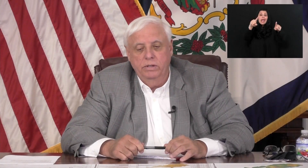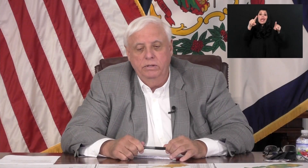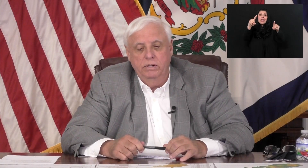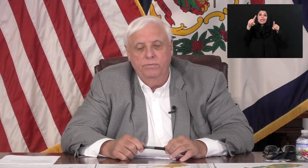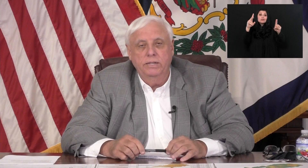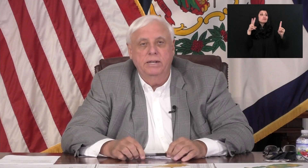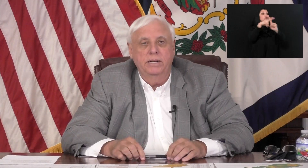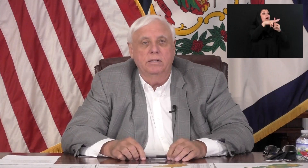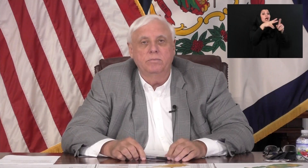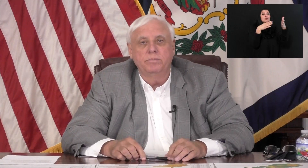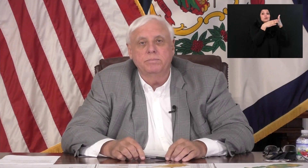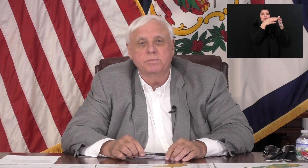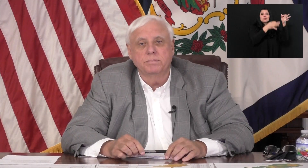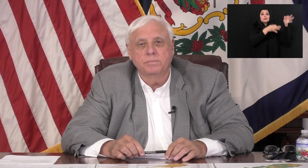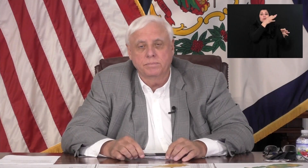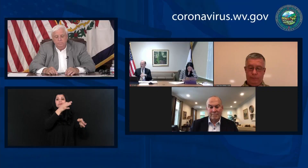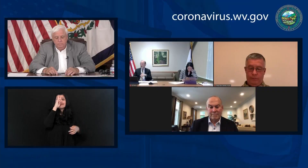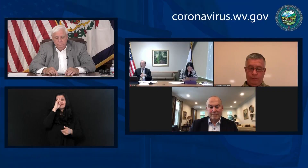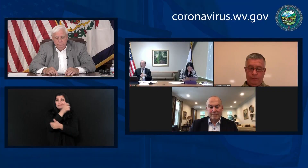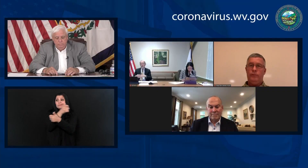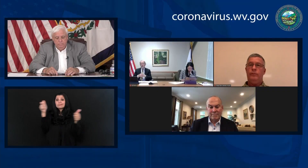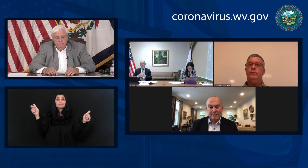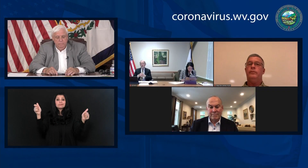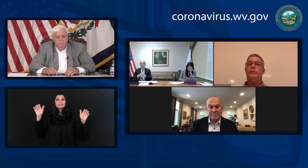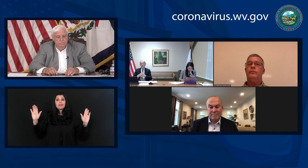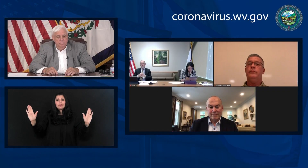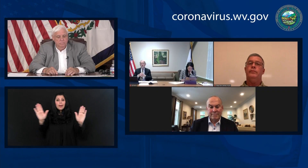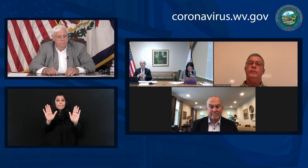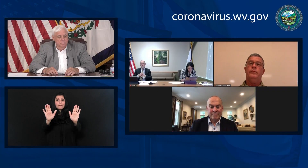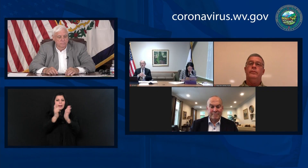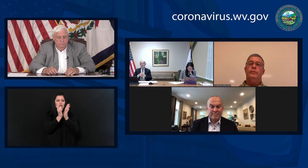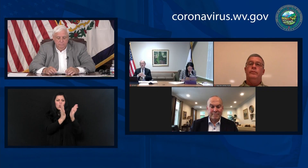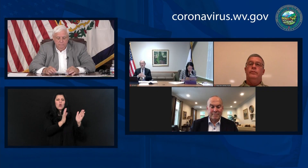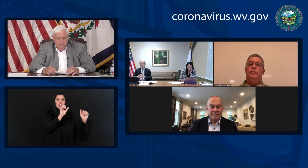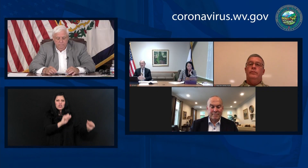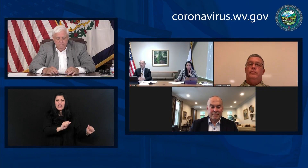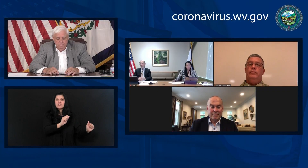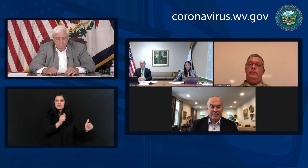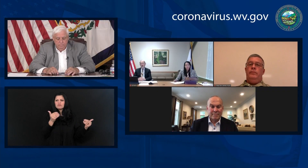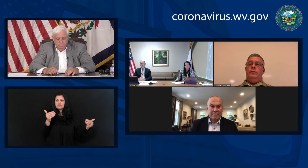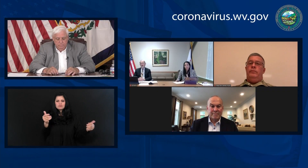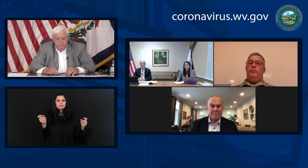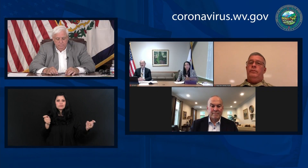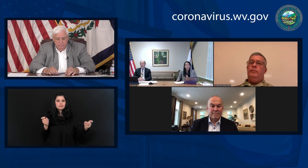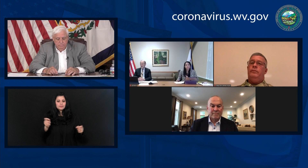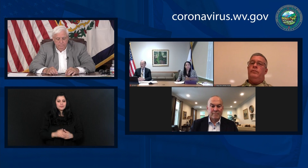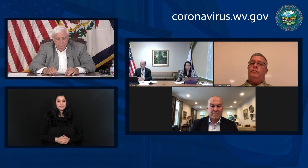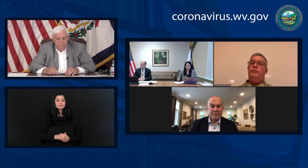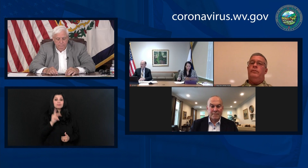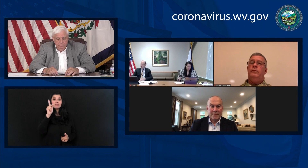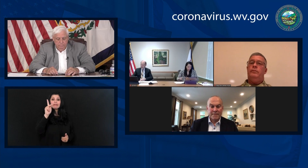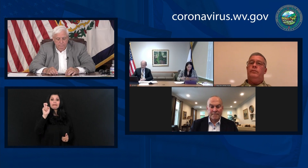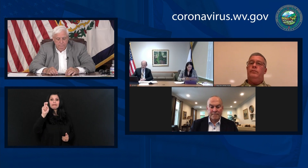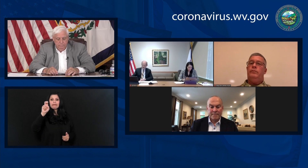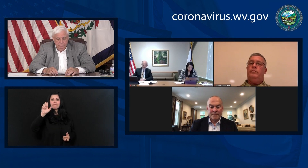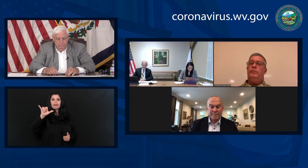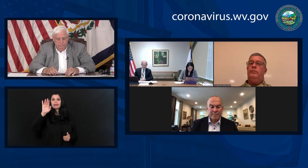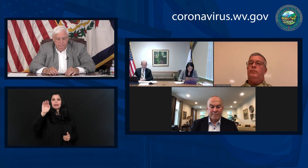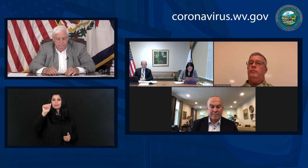lawyers, fight that out. All right, thank you, Steve. Next to Kenny Bass with WCHS and Fox 11.